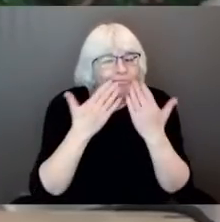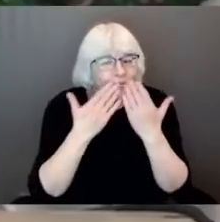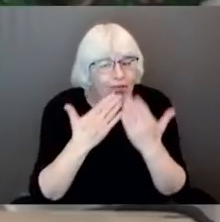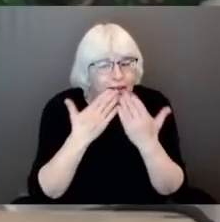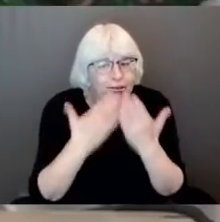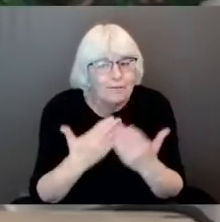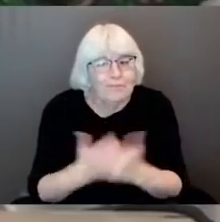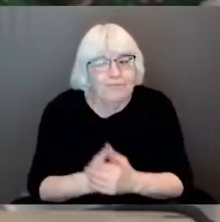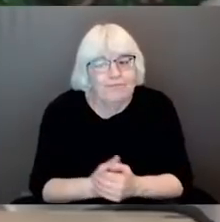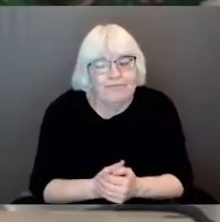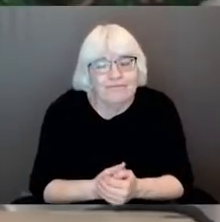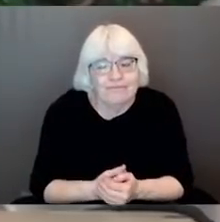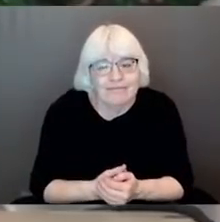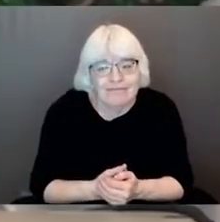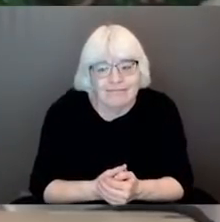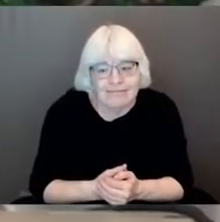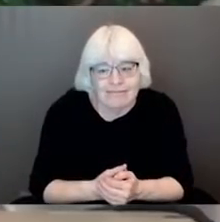online.